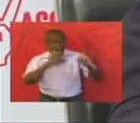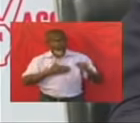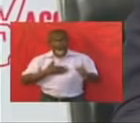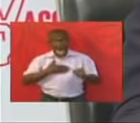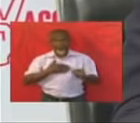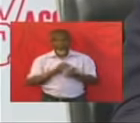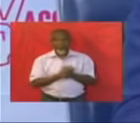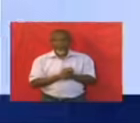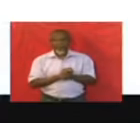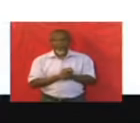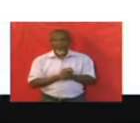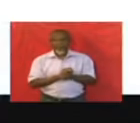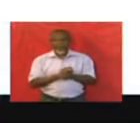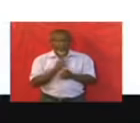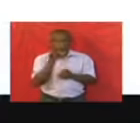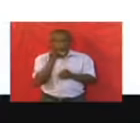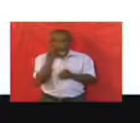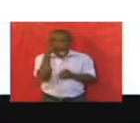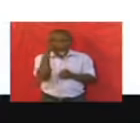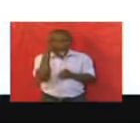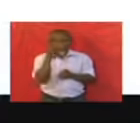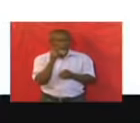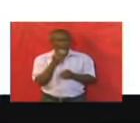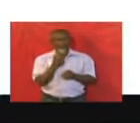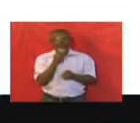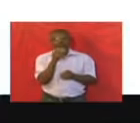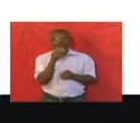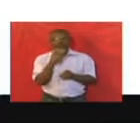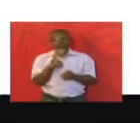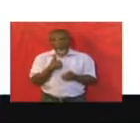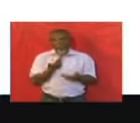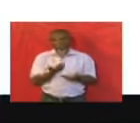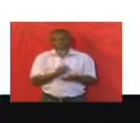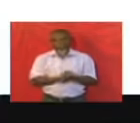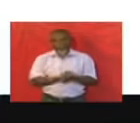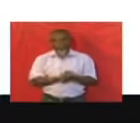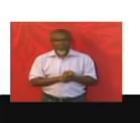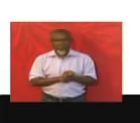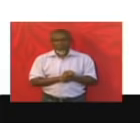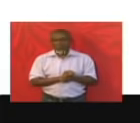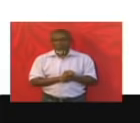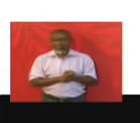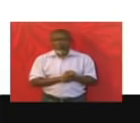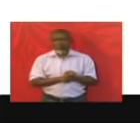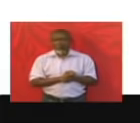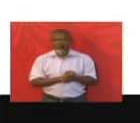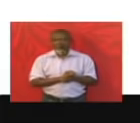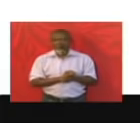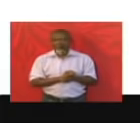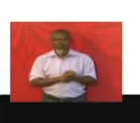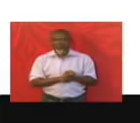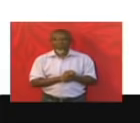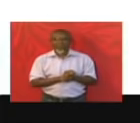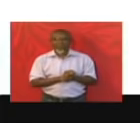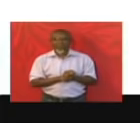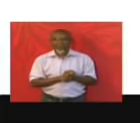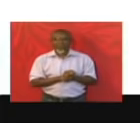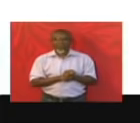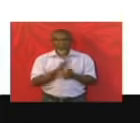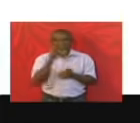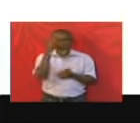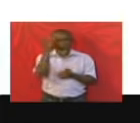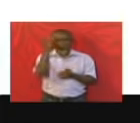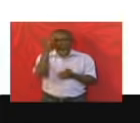to have a little background as to who I am. This is an important slide, I think, because far too often there's a lot